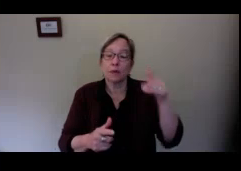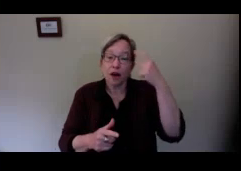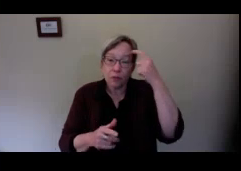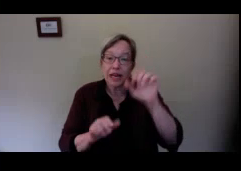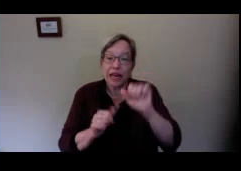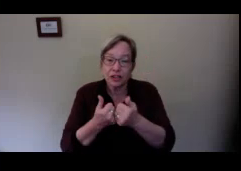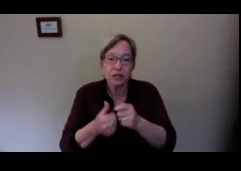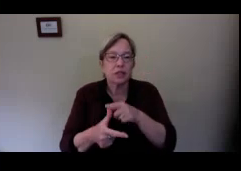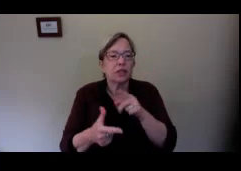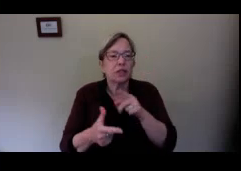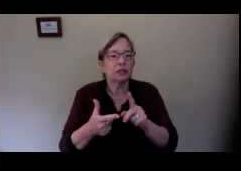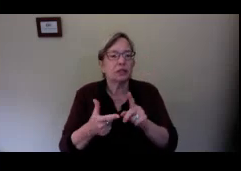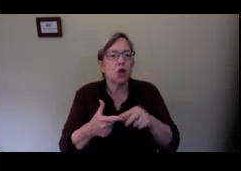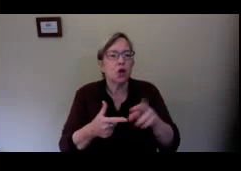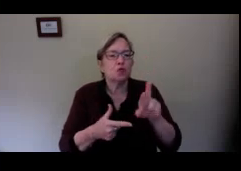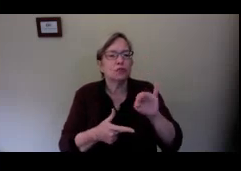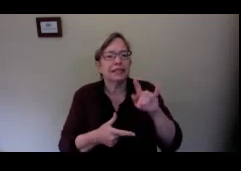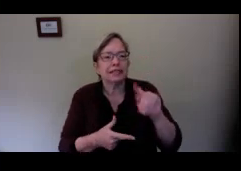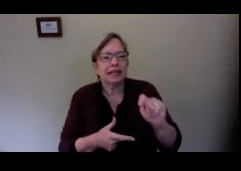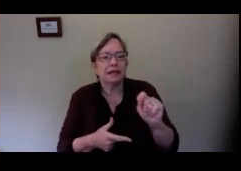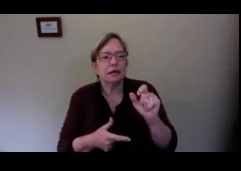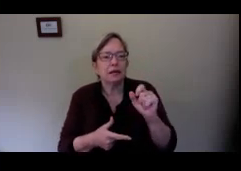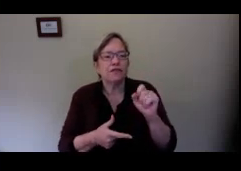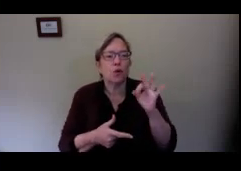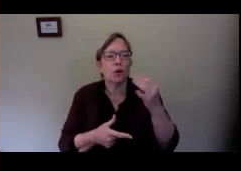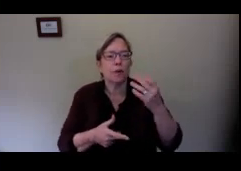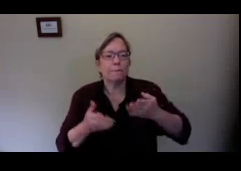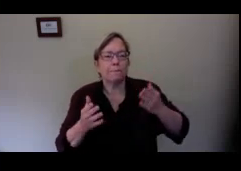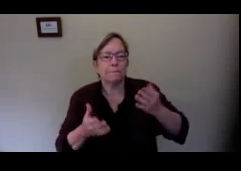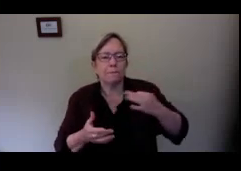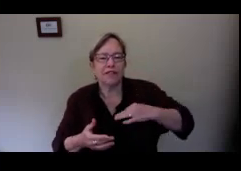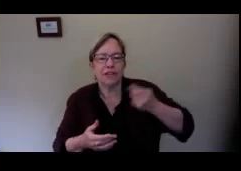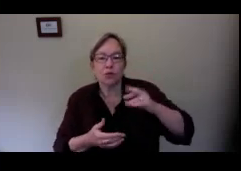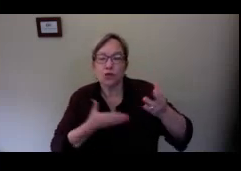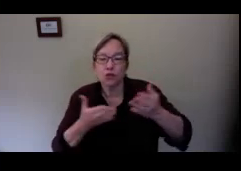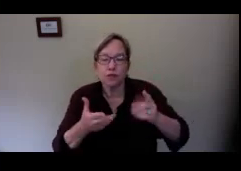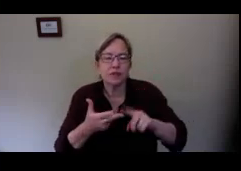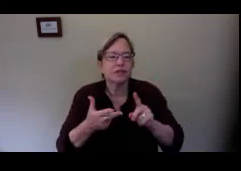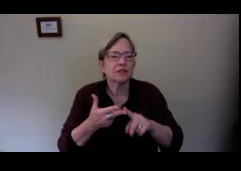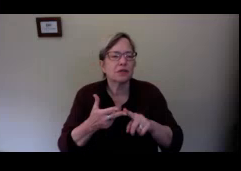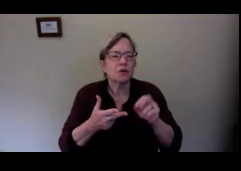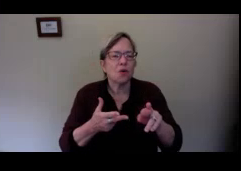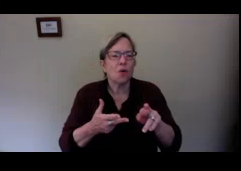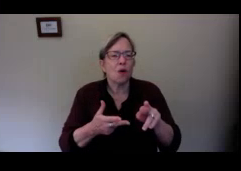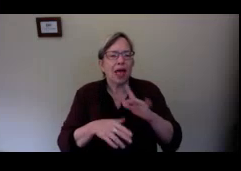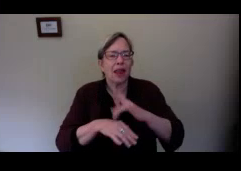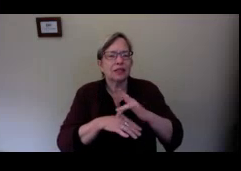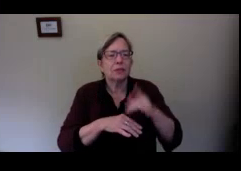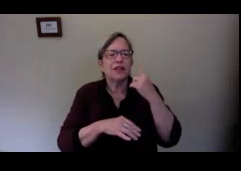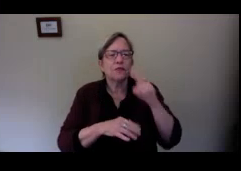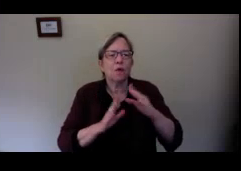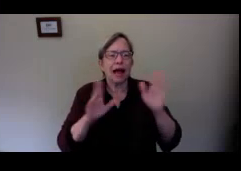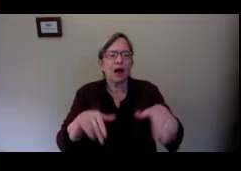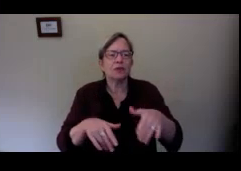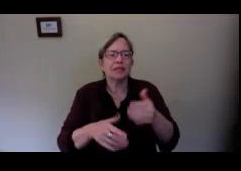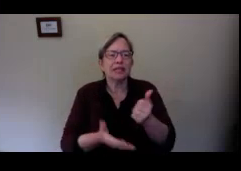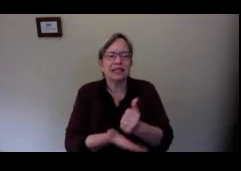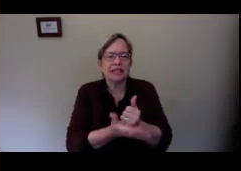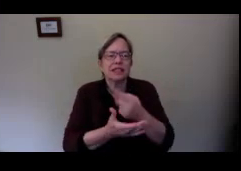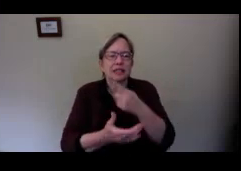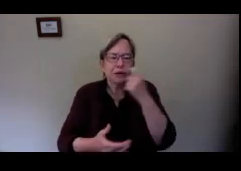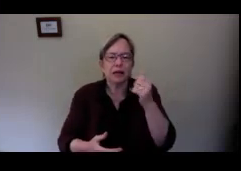or eligibility for housing assistance because of a disability, then the housing provider can be assured